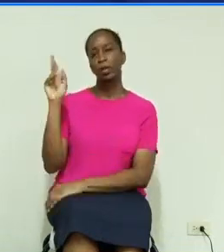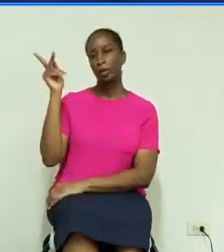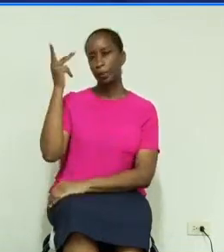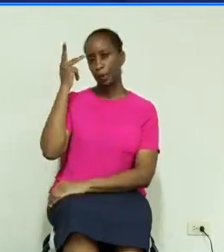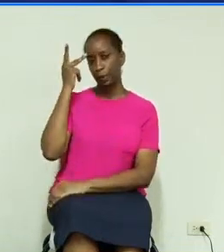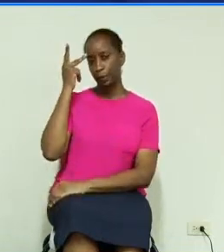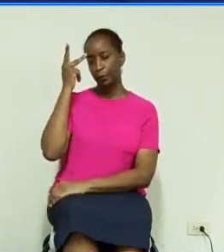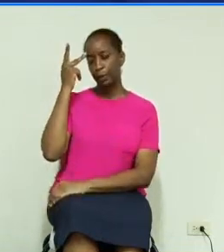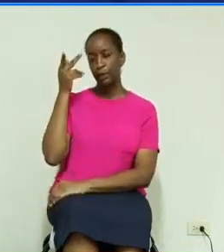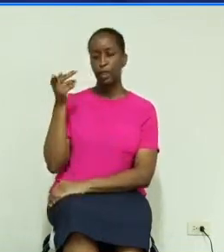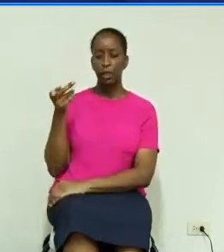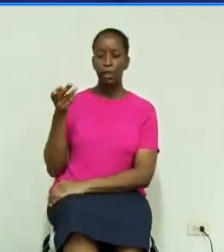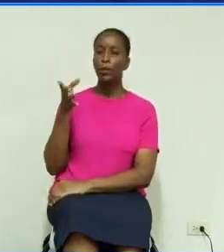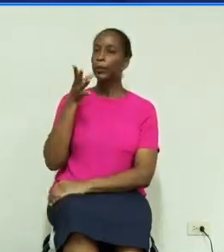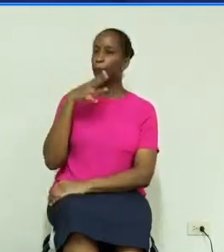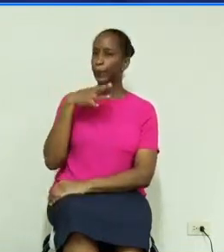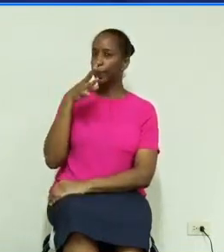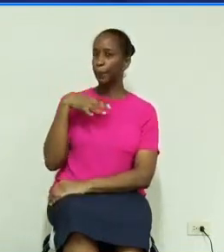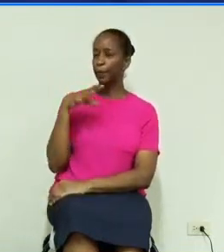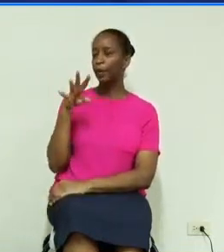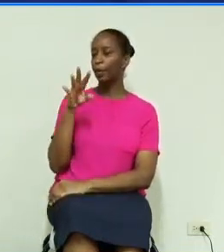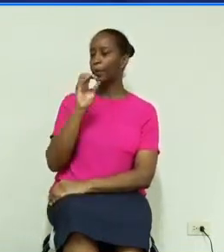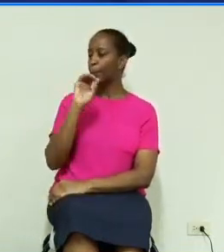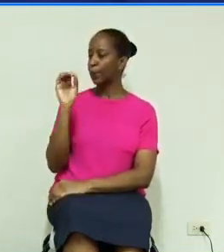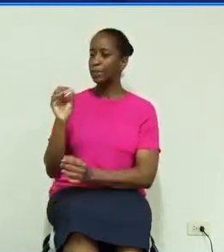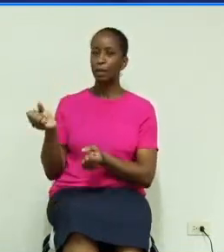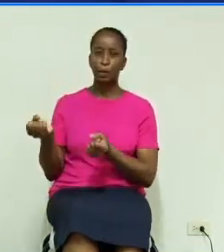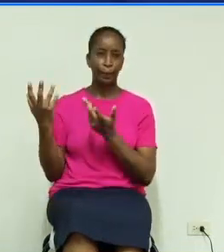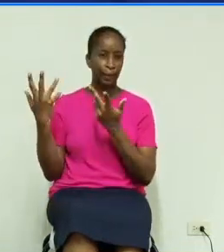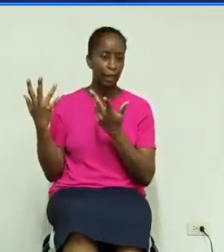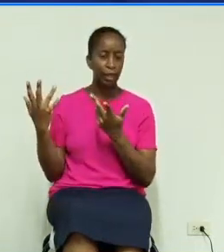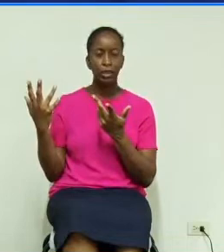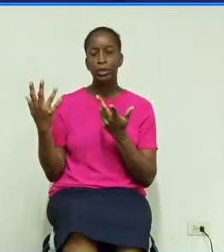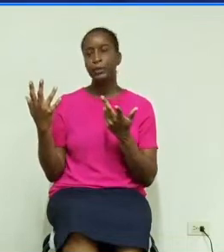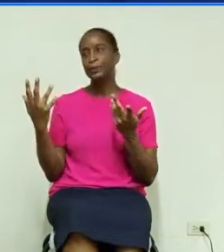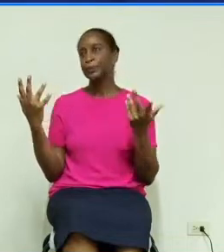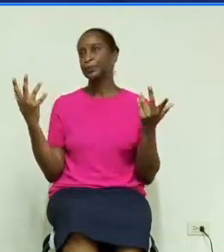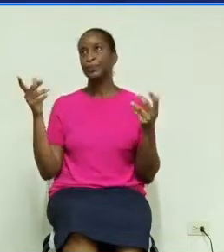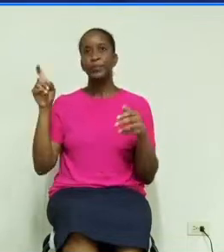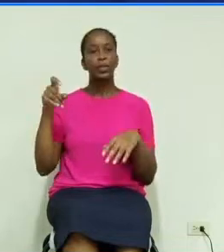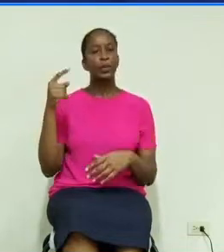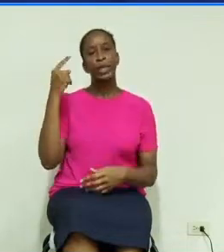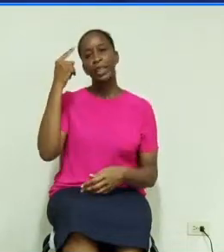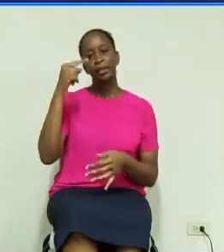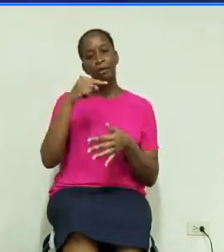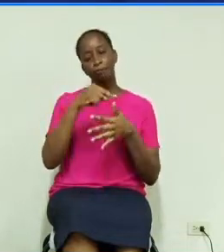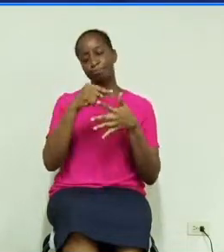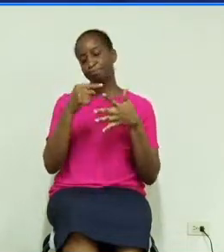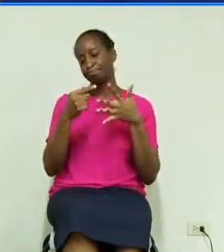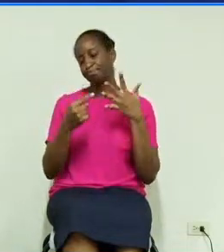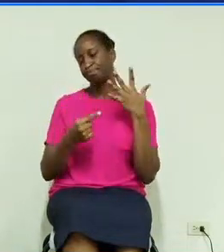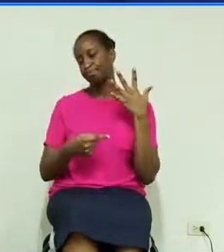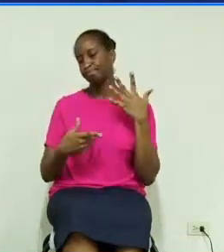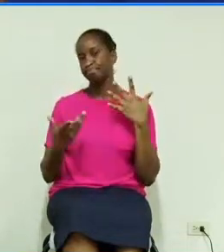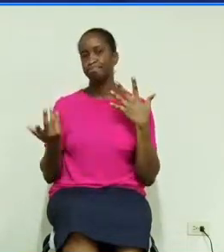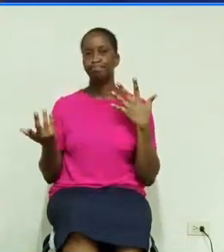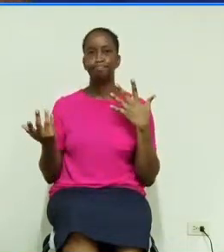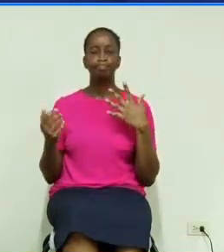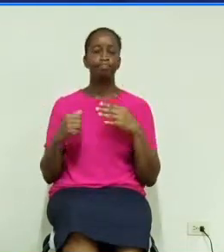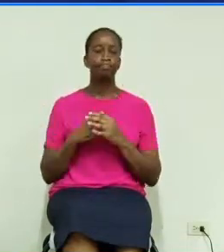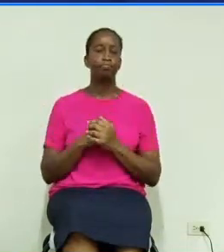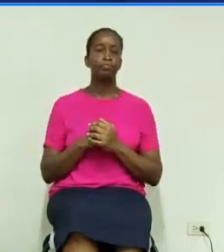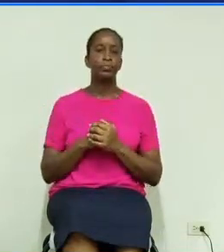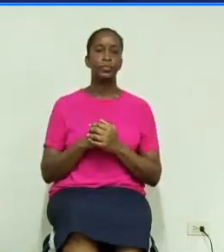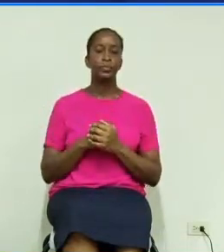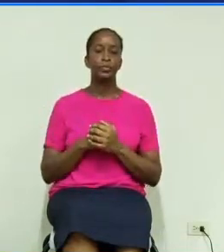into consideration. So we have to take into consideration the nomination process, for example. We have to take into consideration all the other